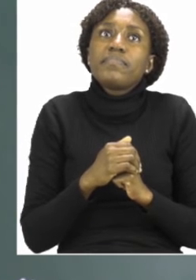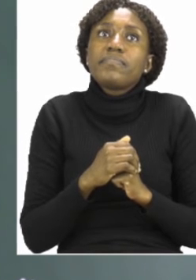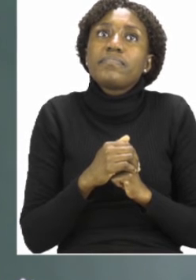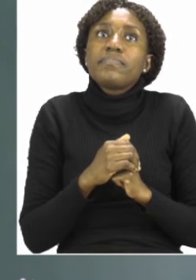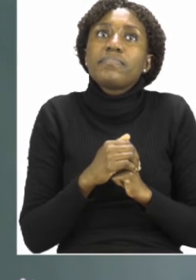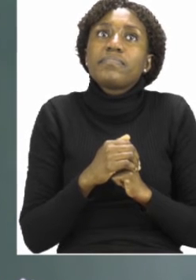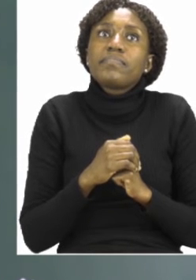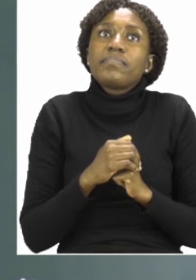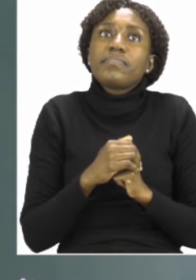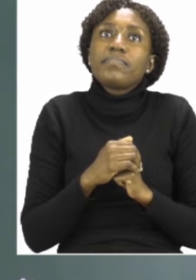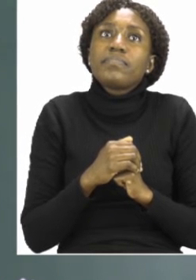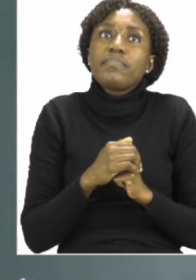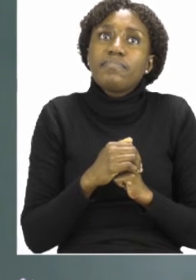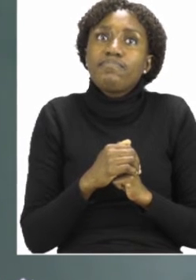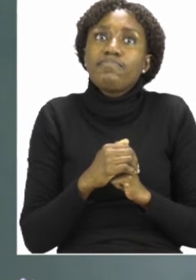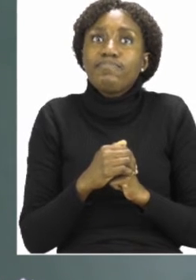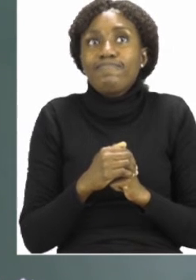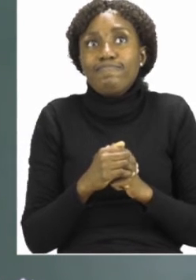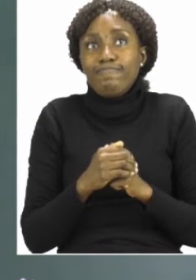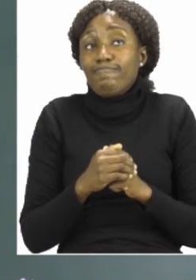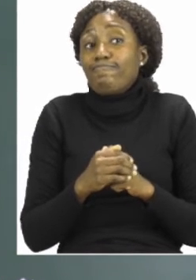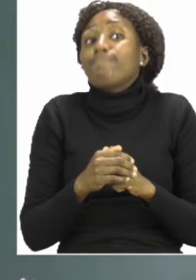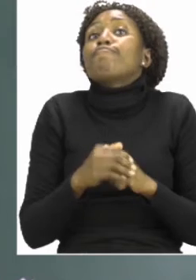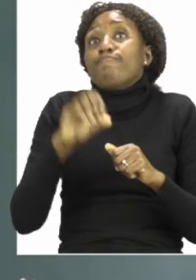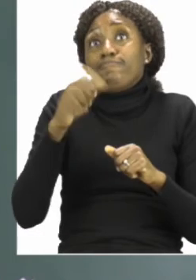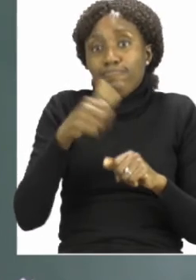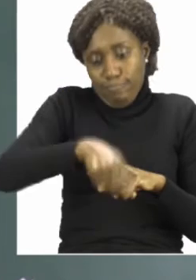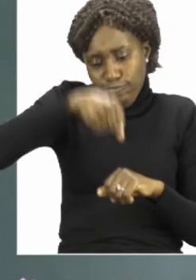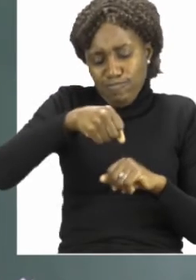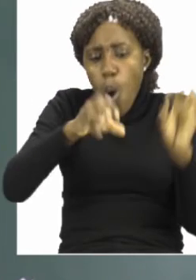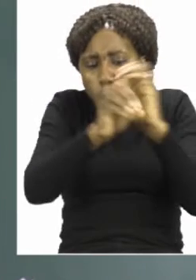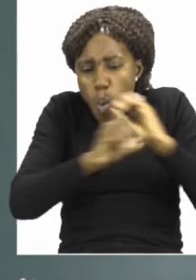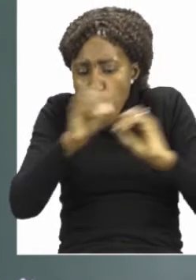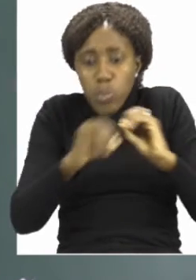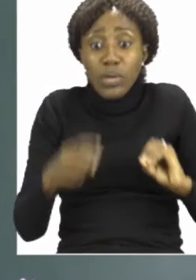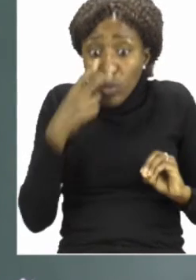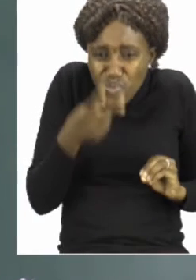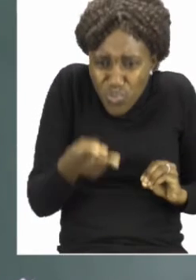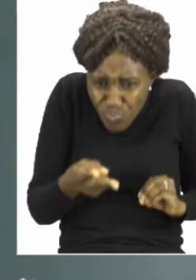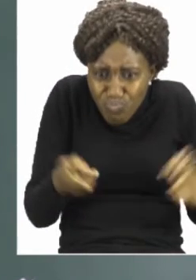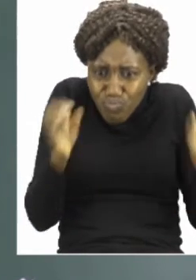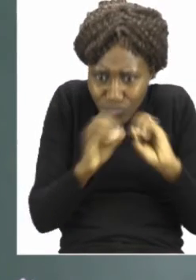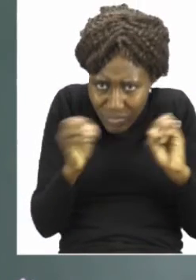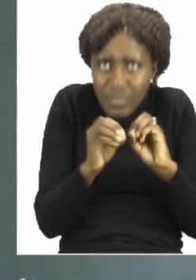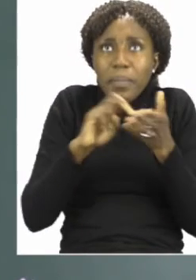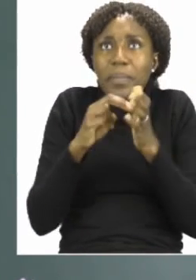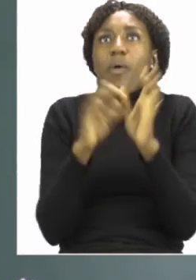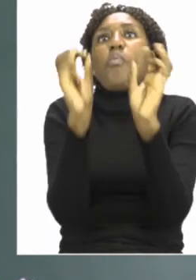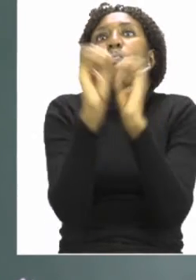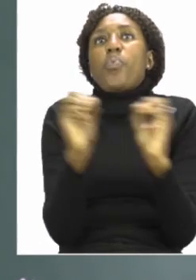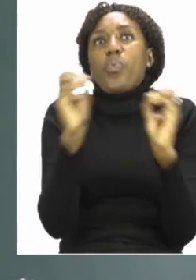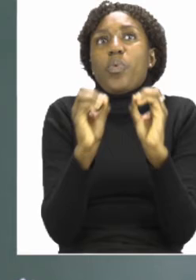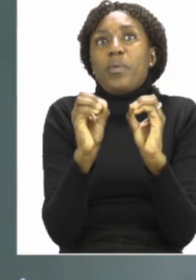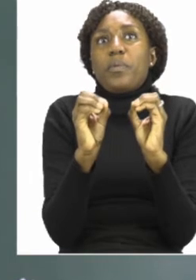And then any bucket that you see nothing inside, that one is empty. And